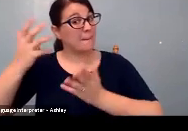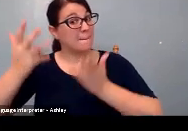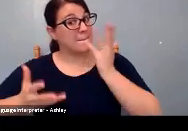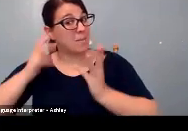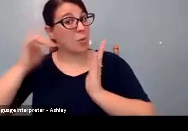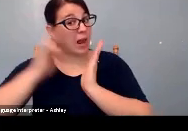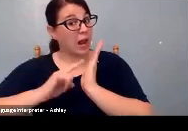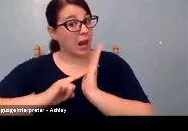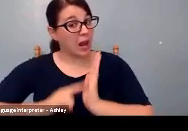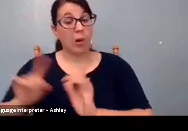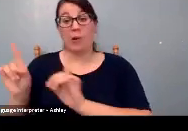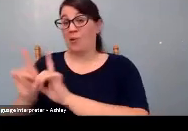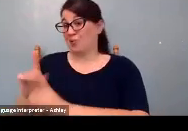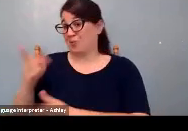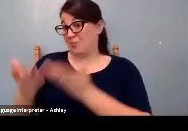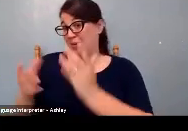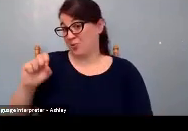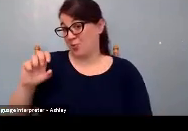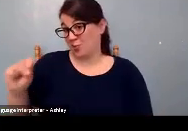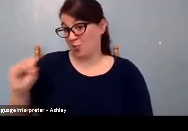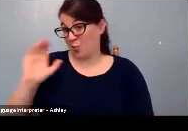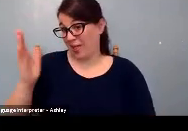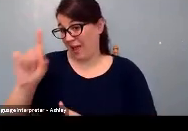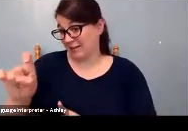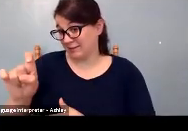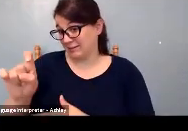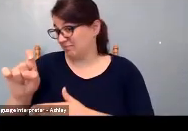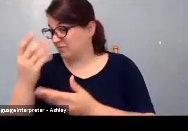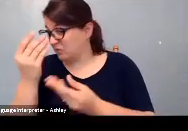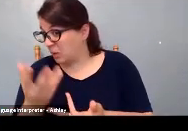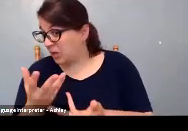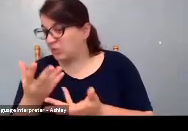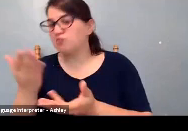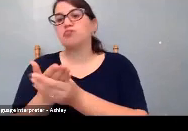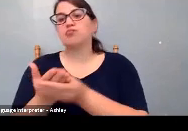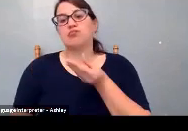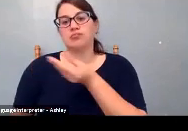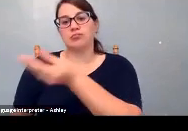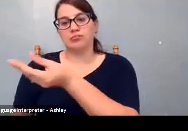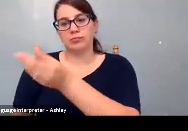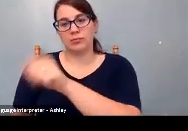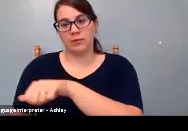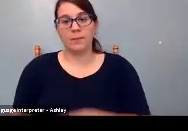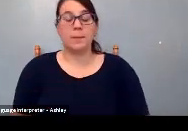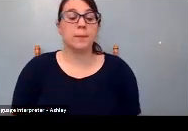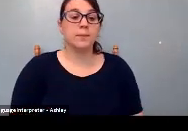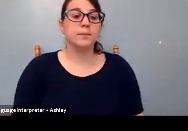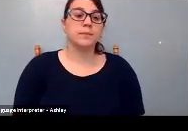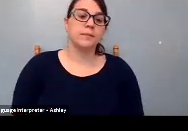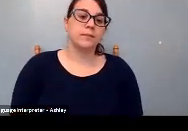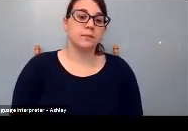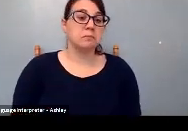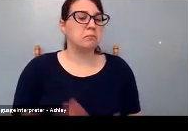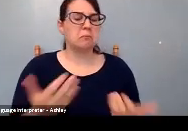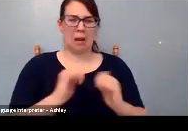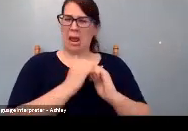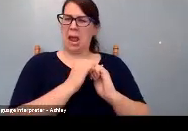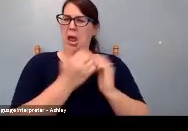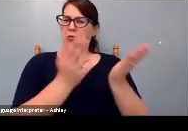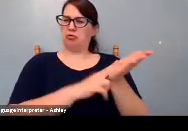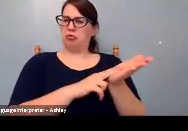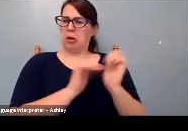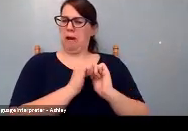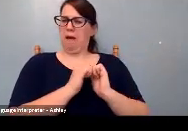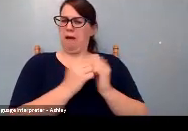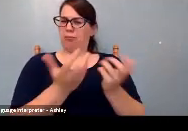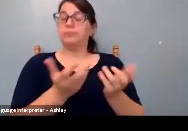request information. So let's talk about enrollment. How do folks enroll? So again,